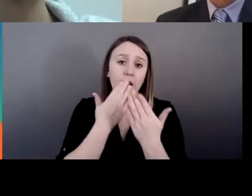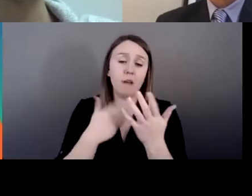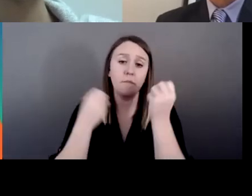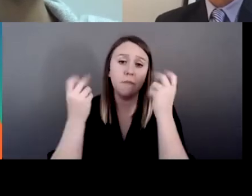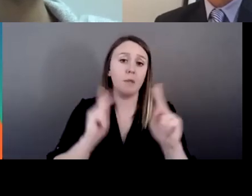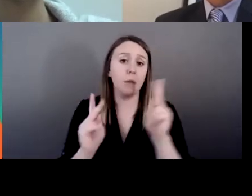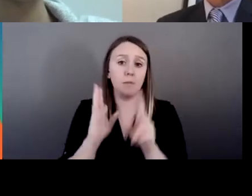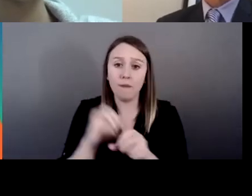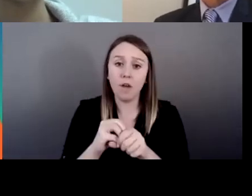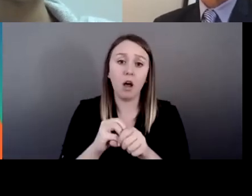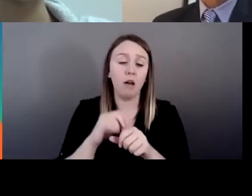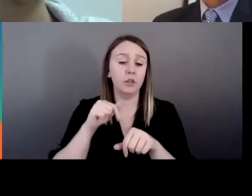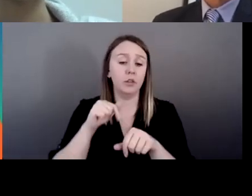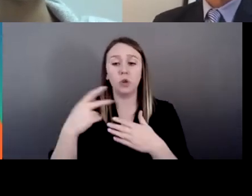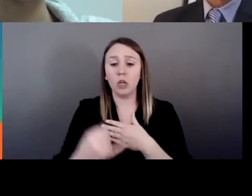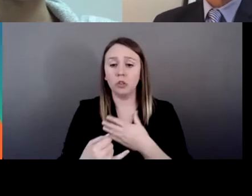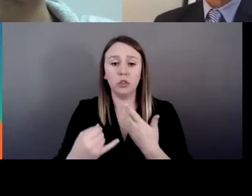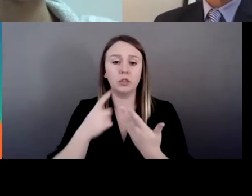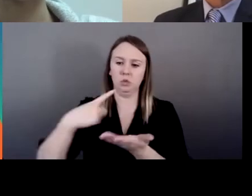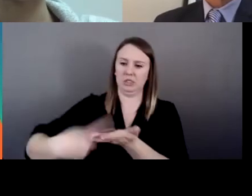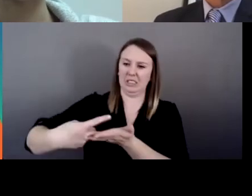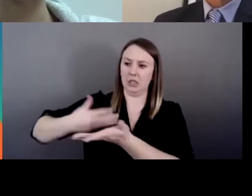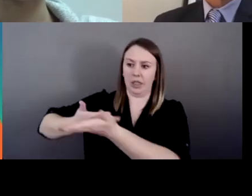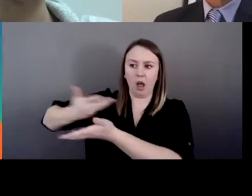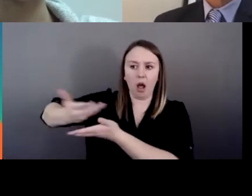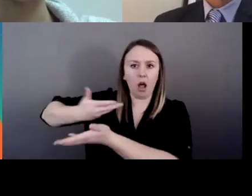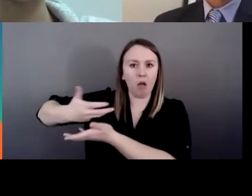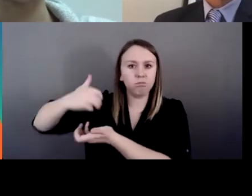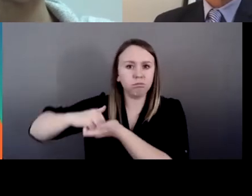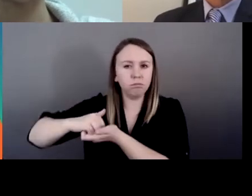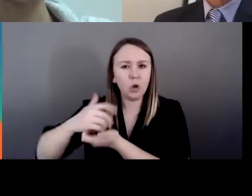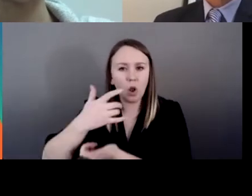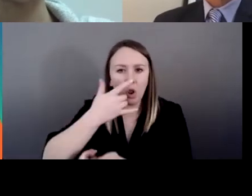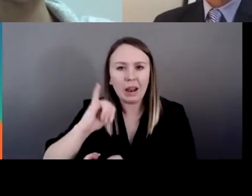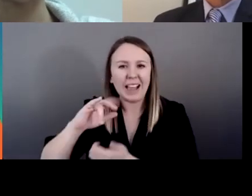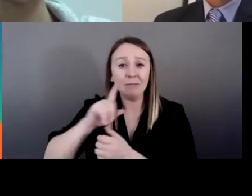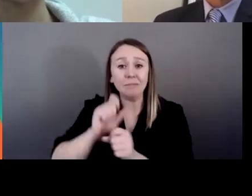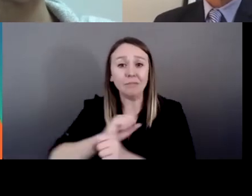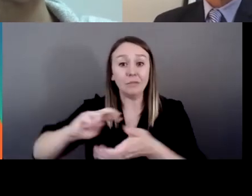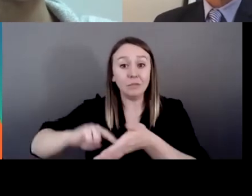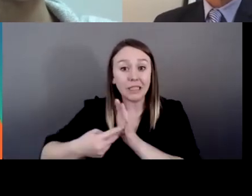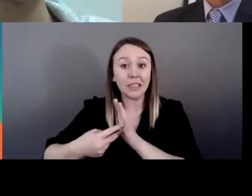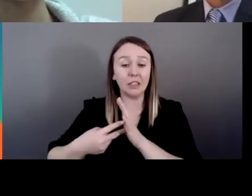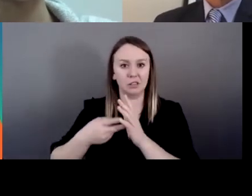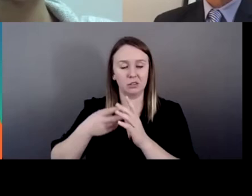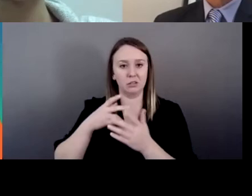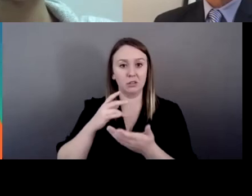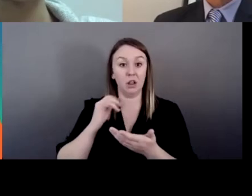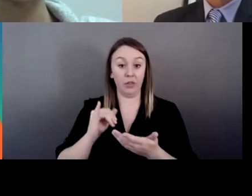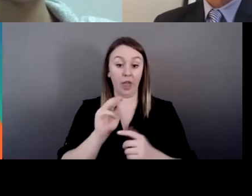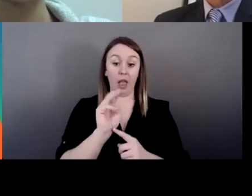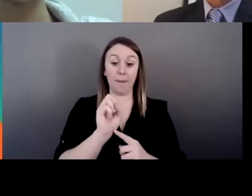projects to talk about what collaboration really means, right? It is not enough to just have